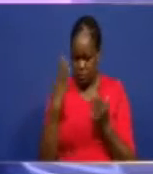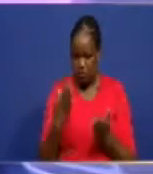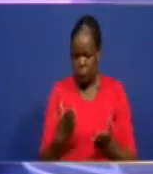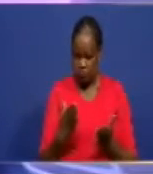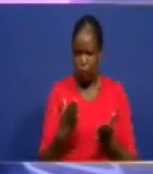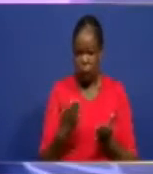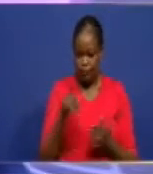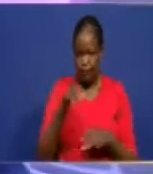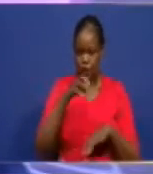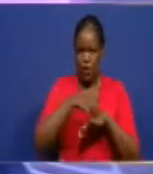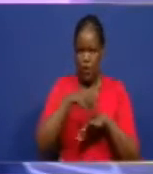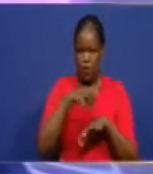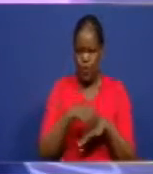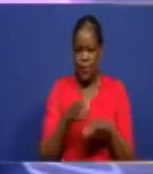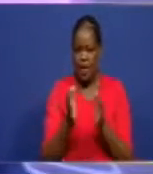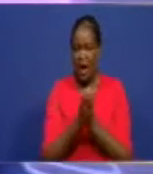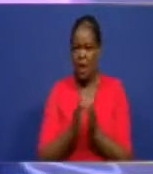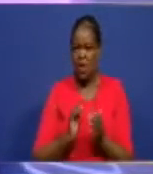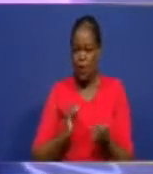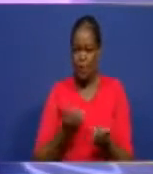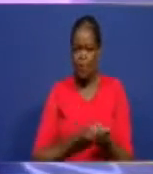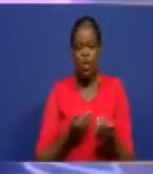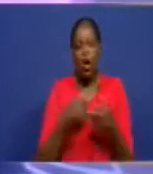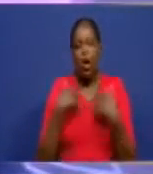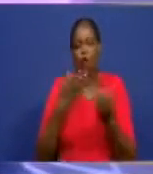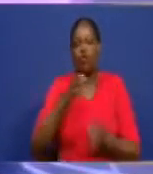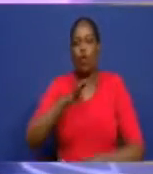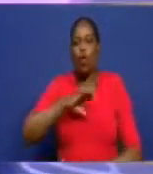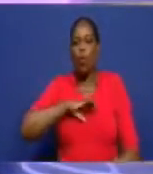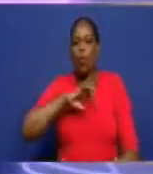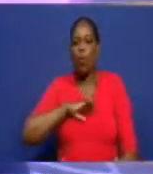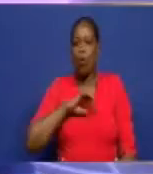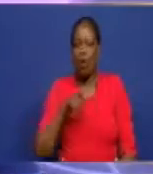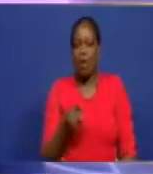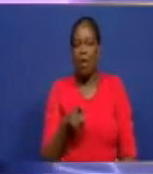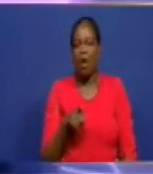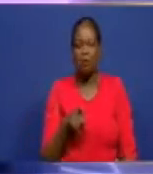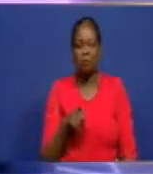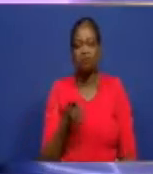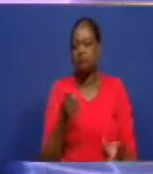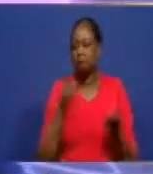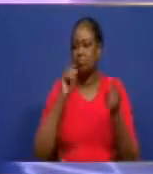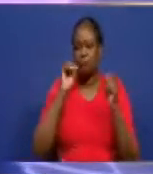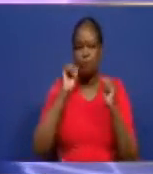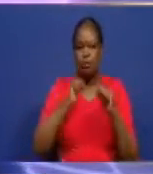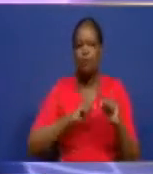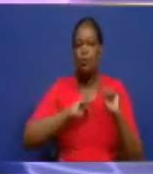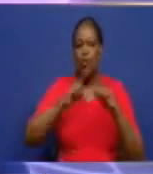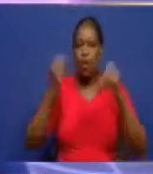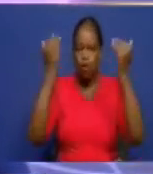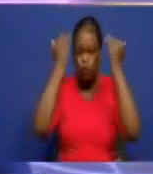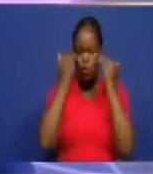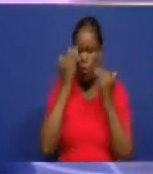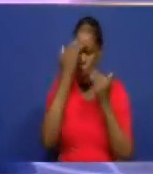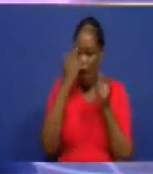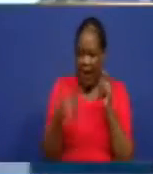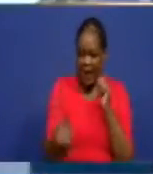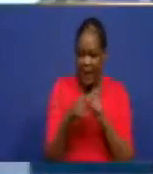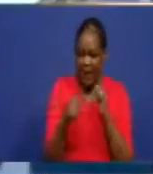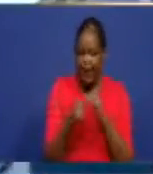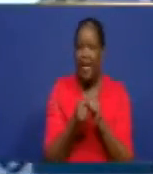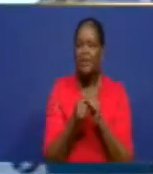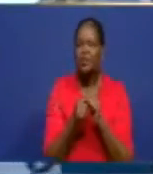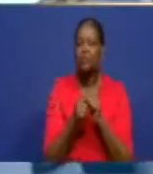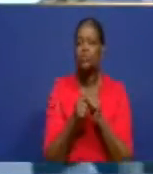msikiti na committee au mwenye msikiti ambaye alipa mshahara huenda akashtakiwa mahakamani kwa kuvunja nidhamu za